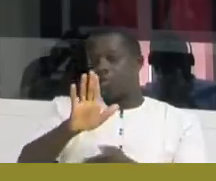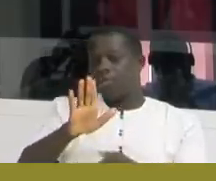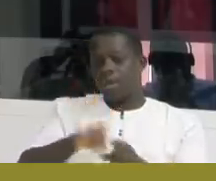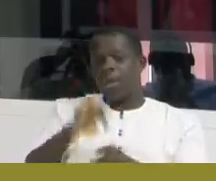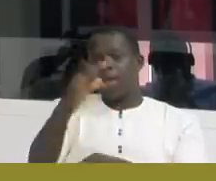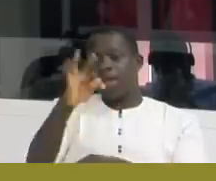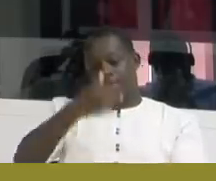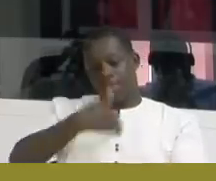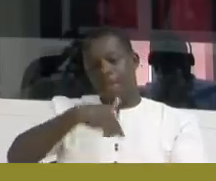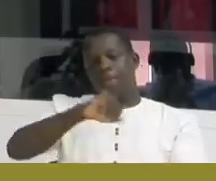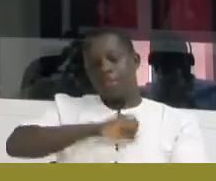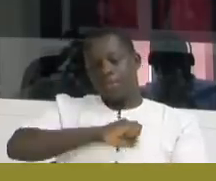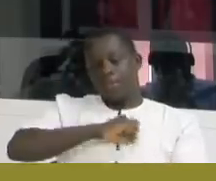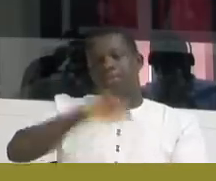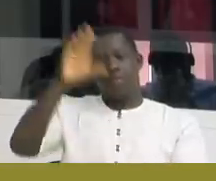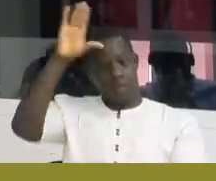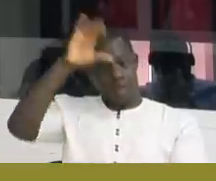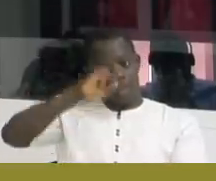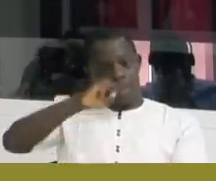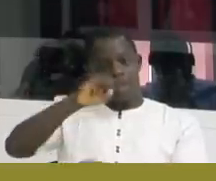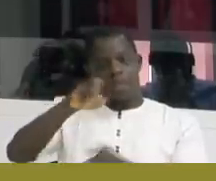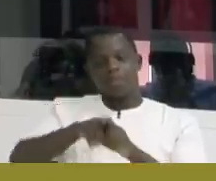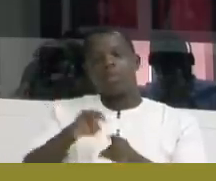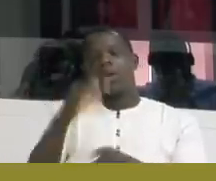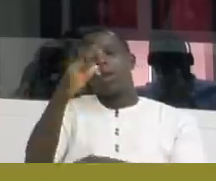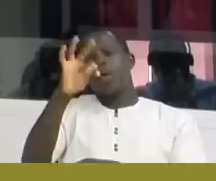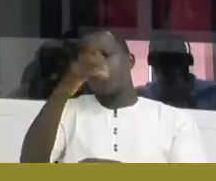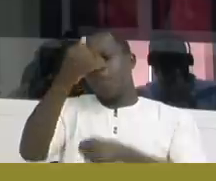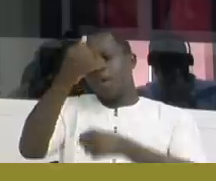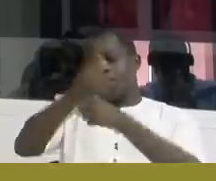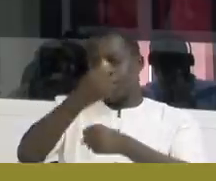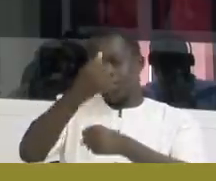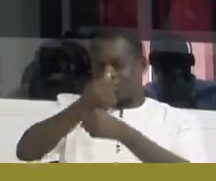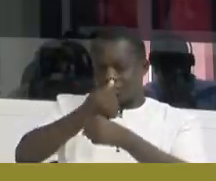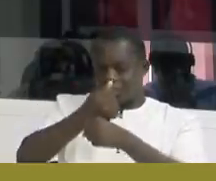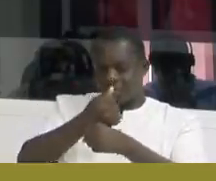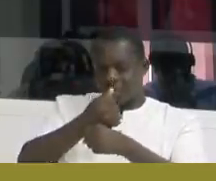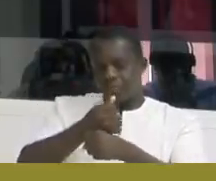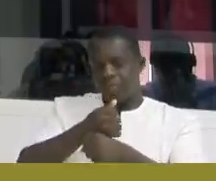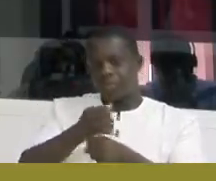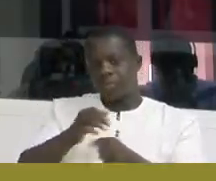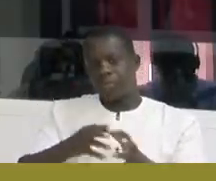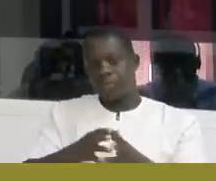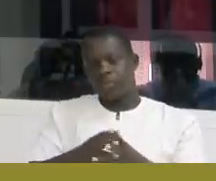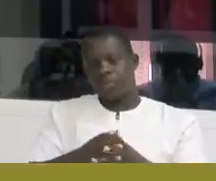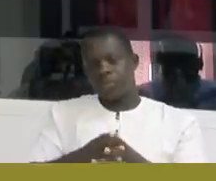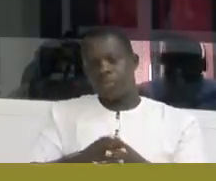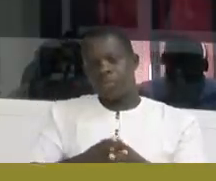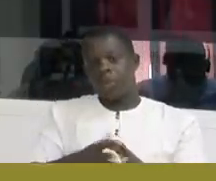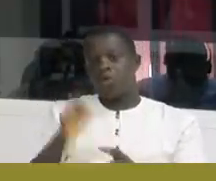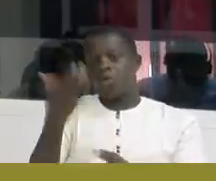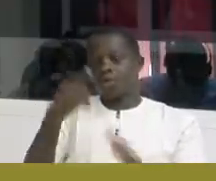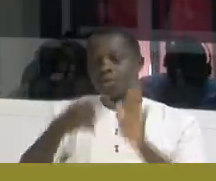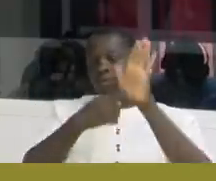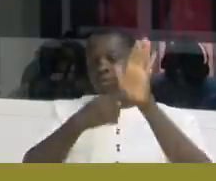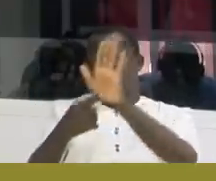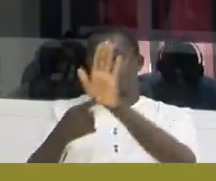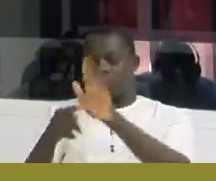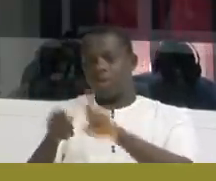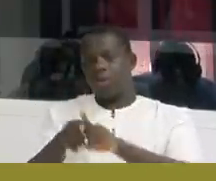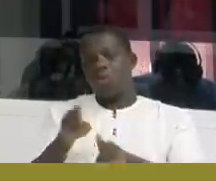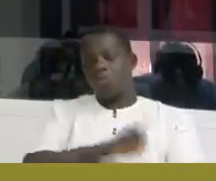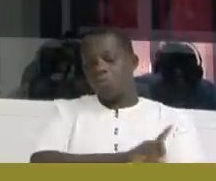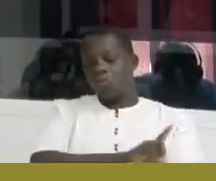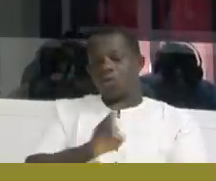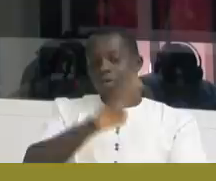was concerned, the mere fact that it was made was an indication that we were